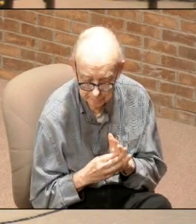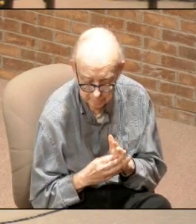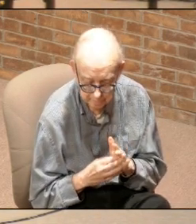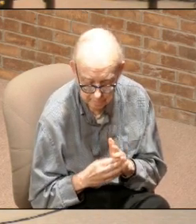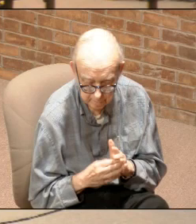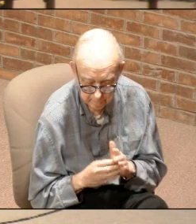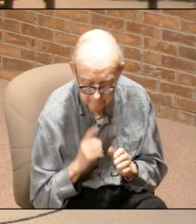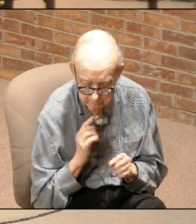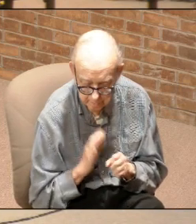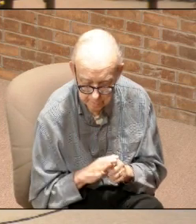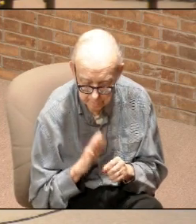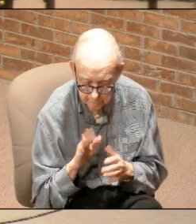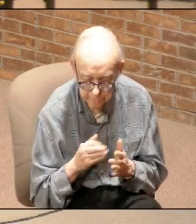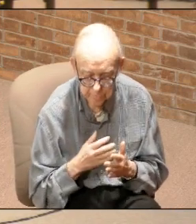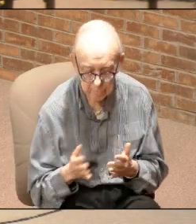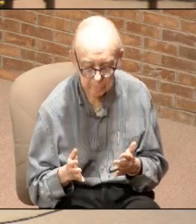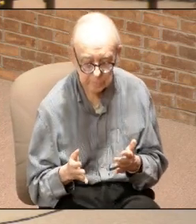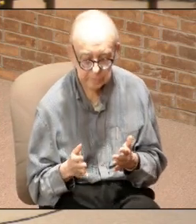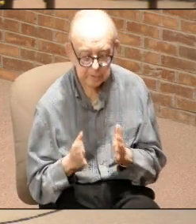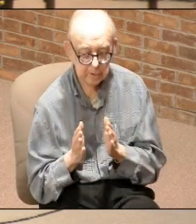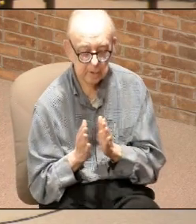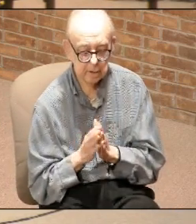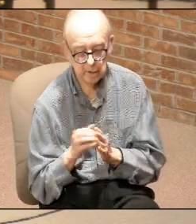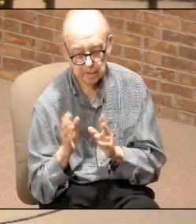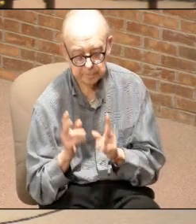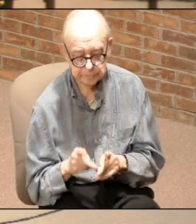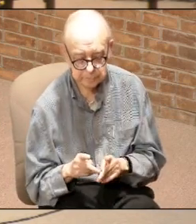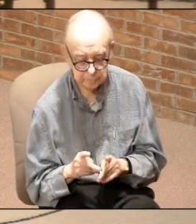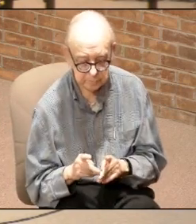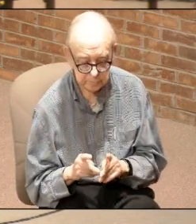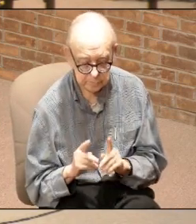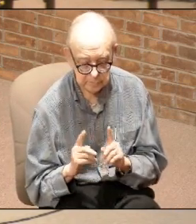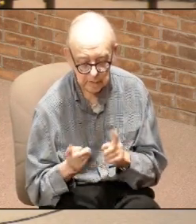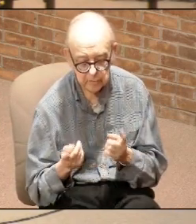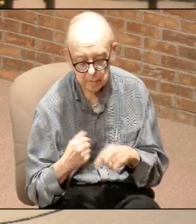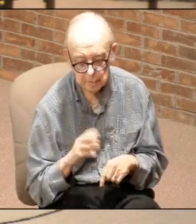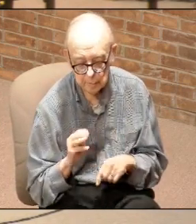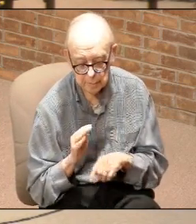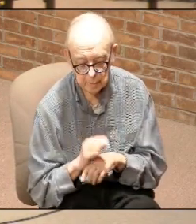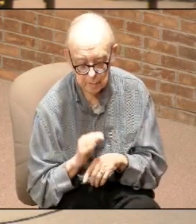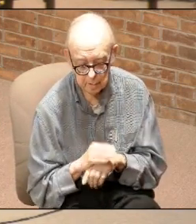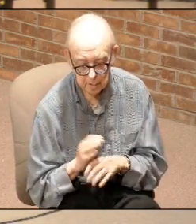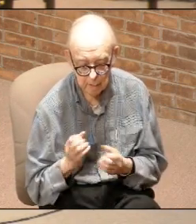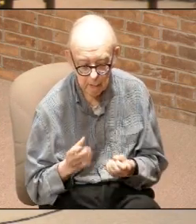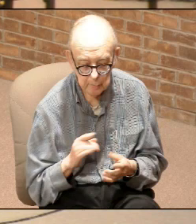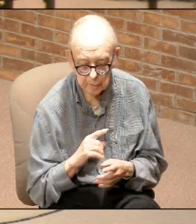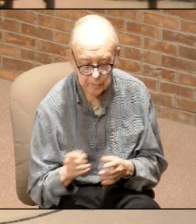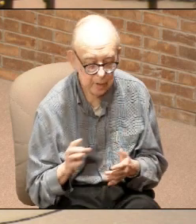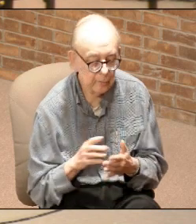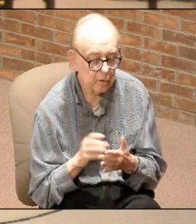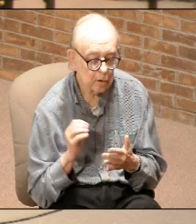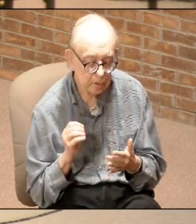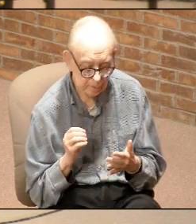but i'll guarantee you something ask anybody that's been here on wednesday night how much they've learned